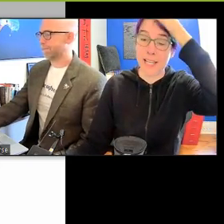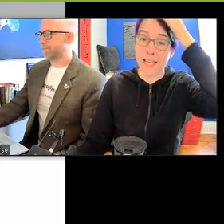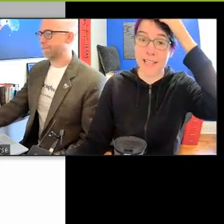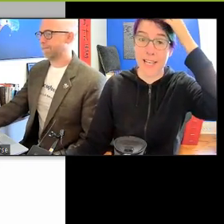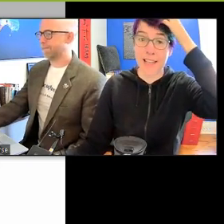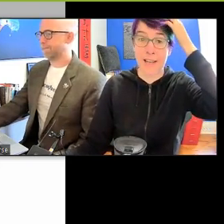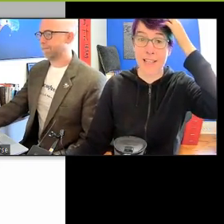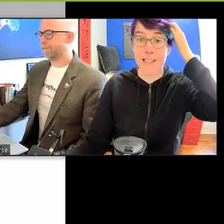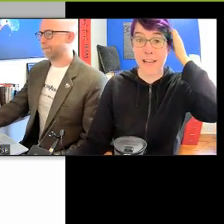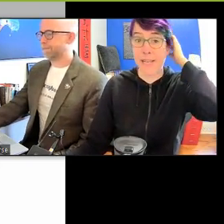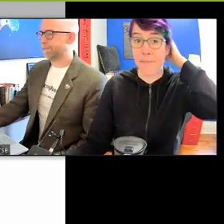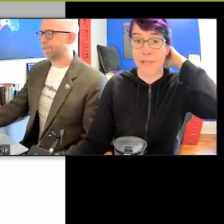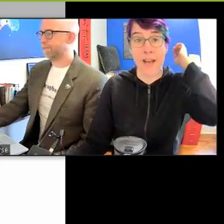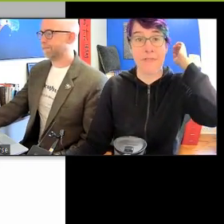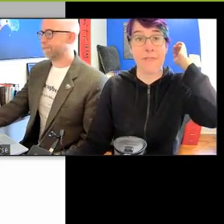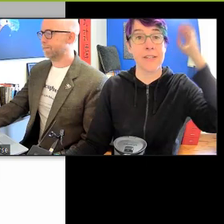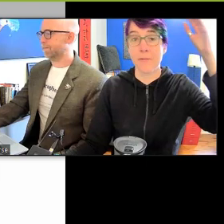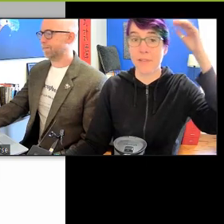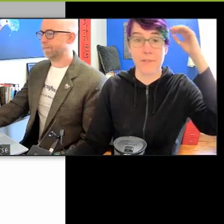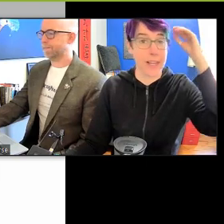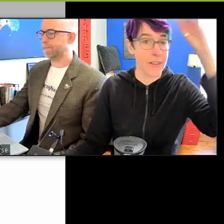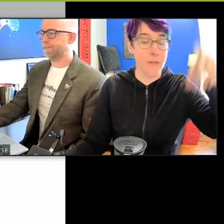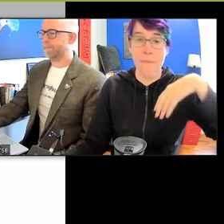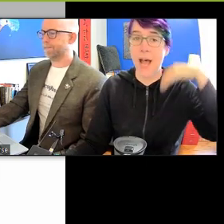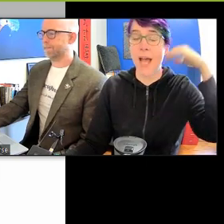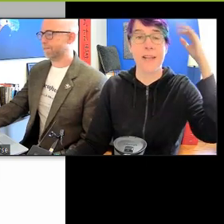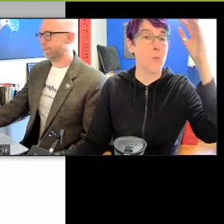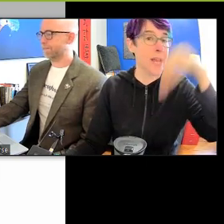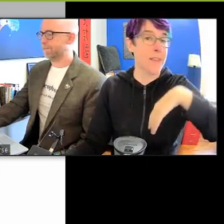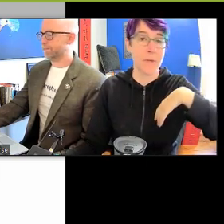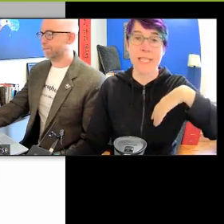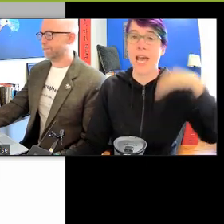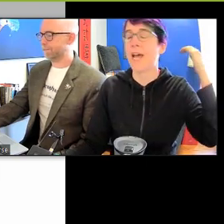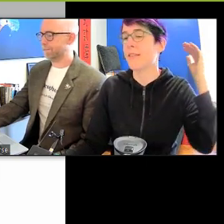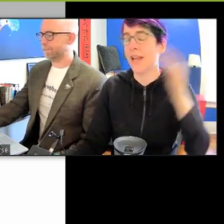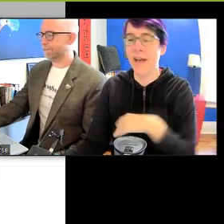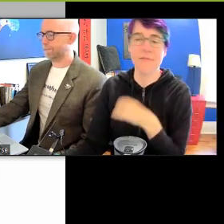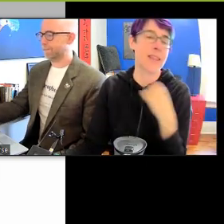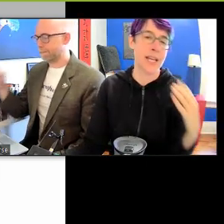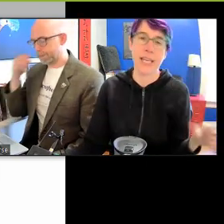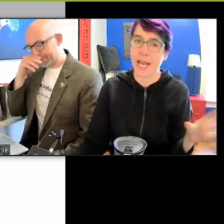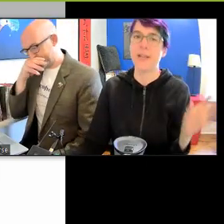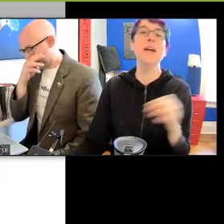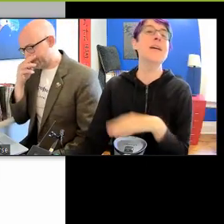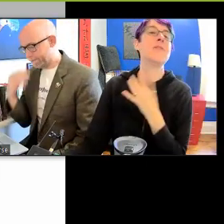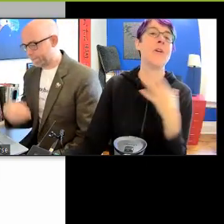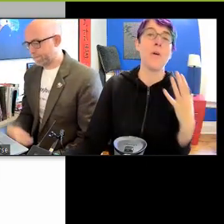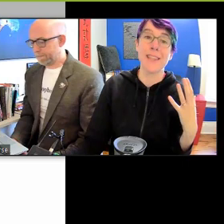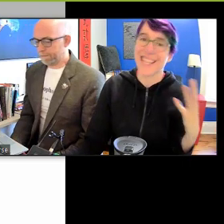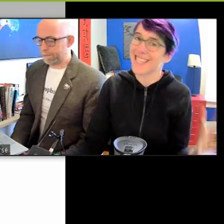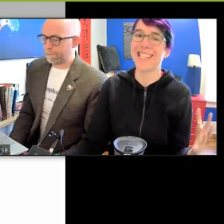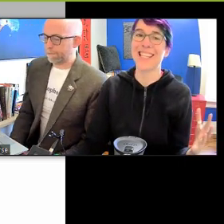the topic test. Exactly the same type of stuff in terms of like the format and the way that we test and everything again.